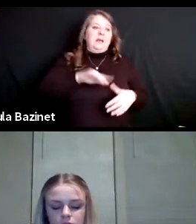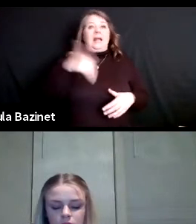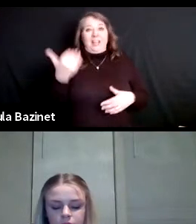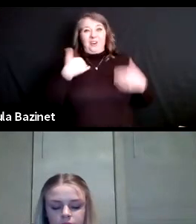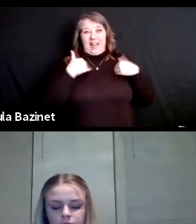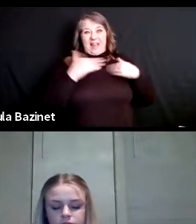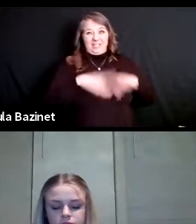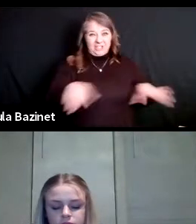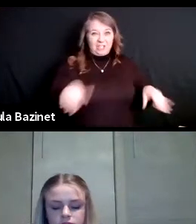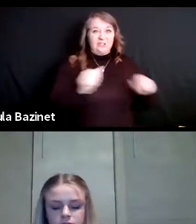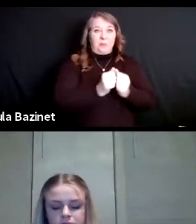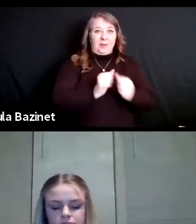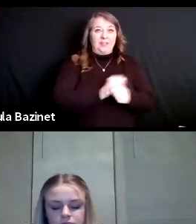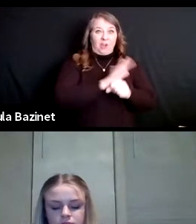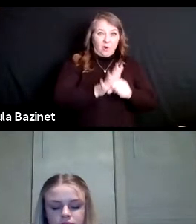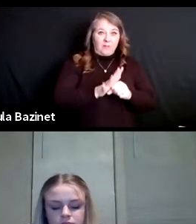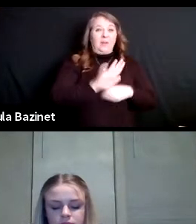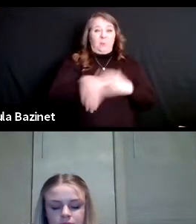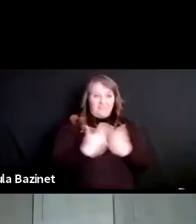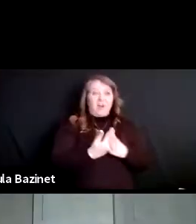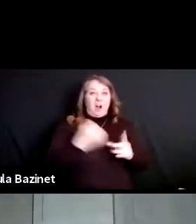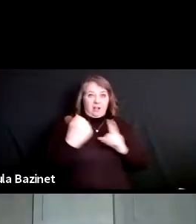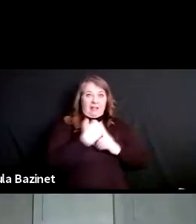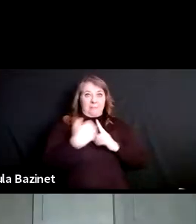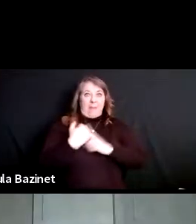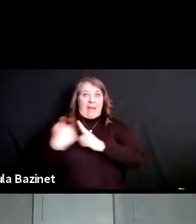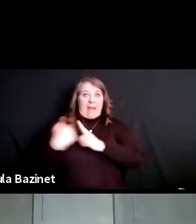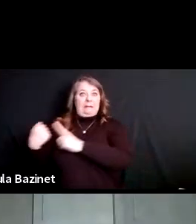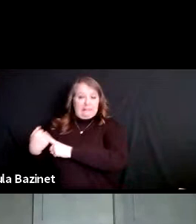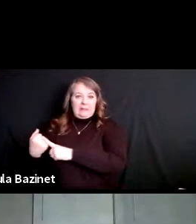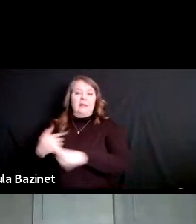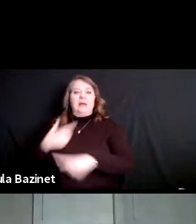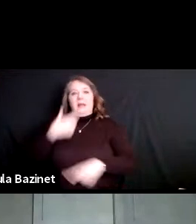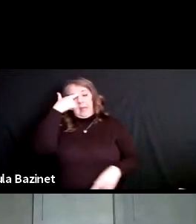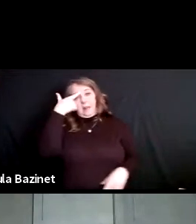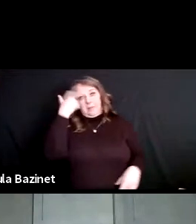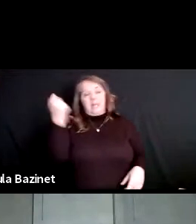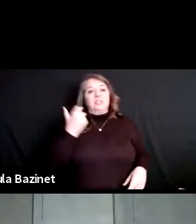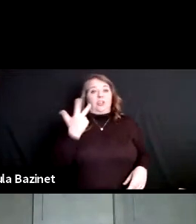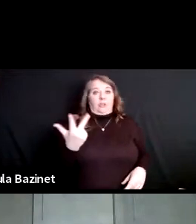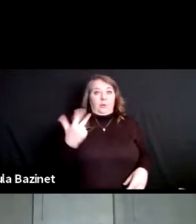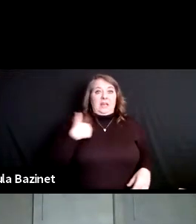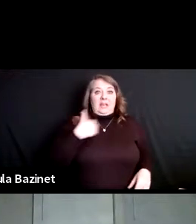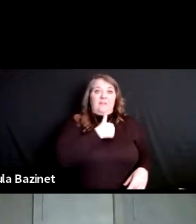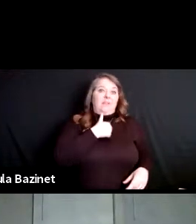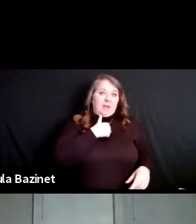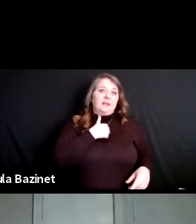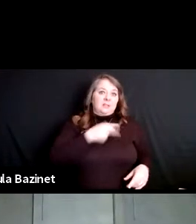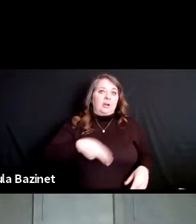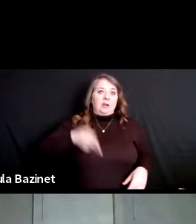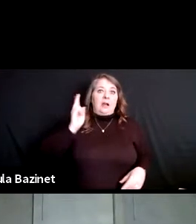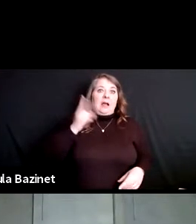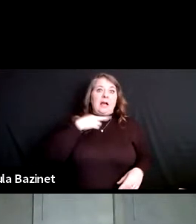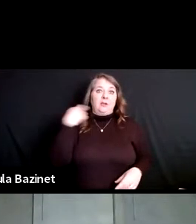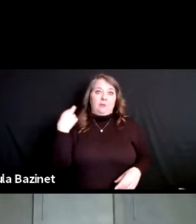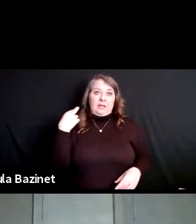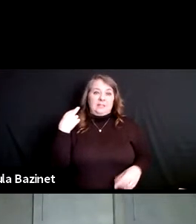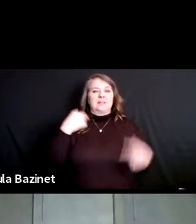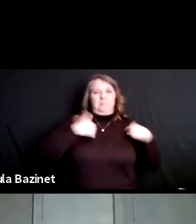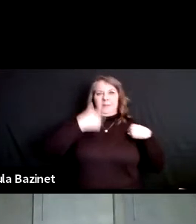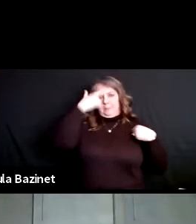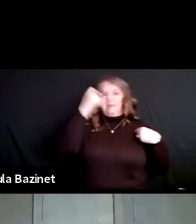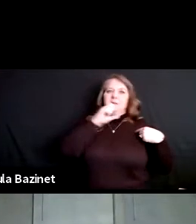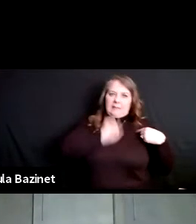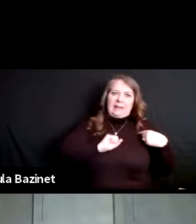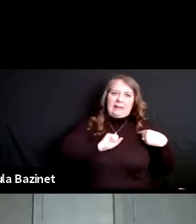So we've all been impacted. And because of that, and because three of us are falling into high risk categories, me because of age and two